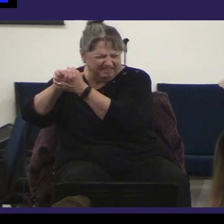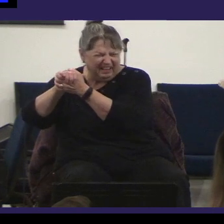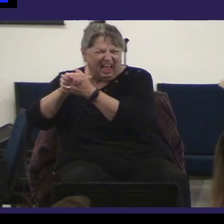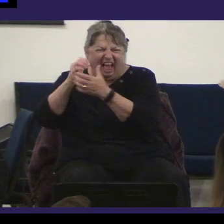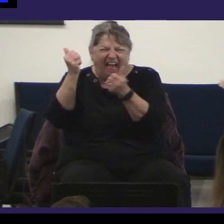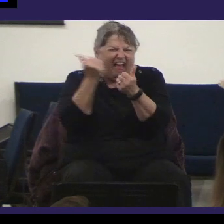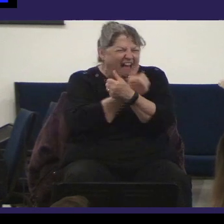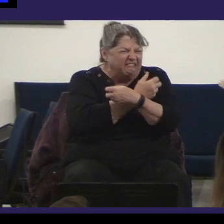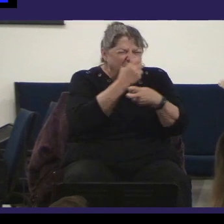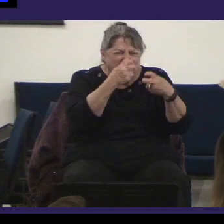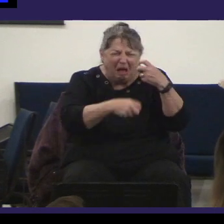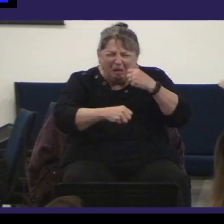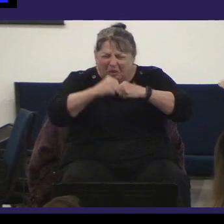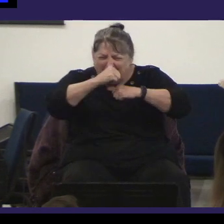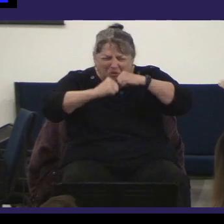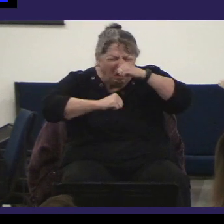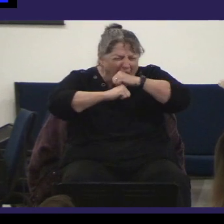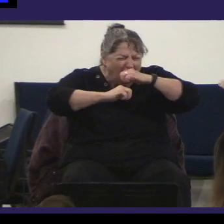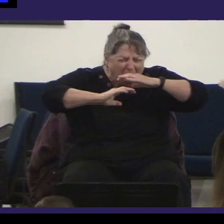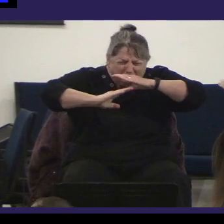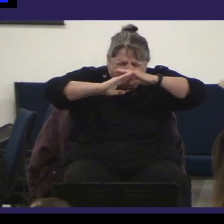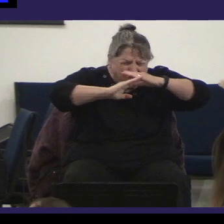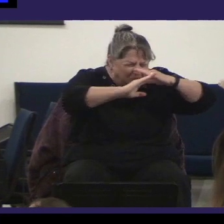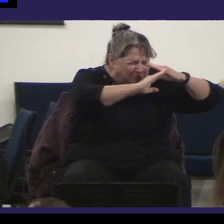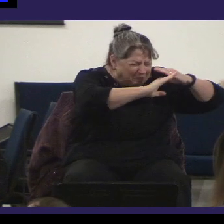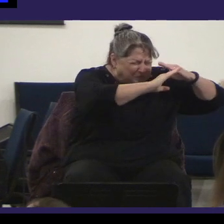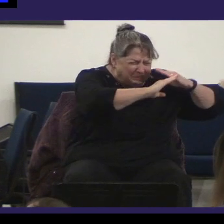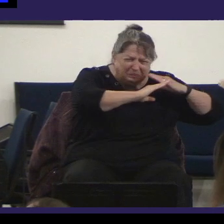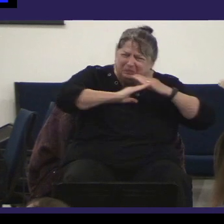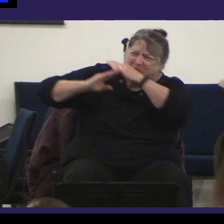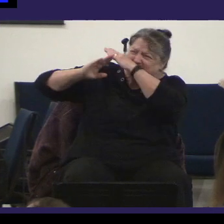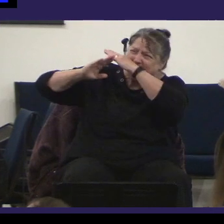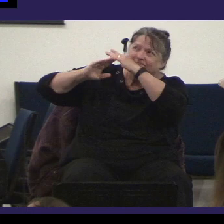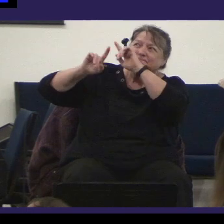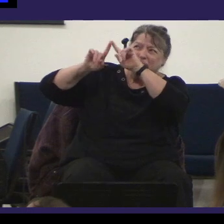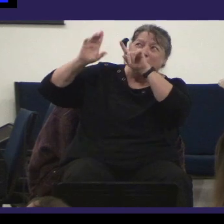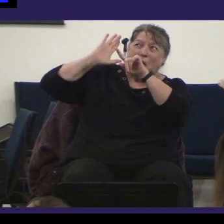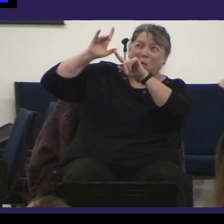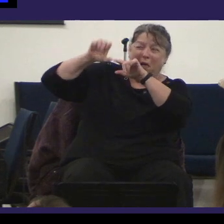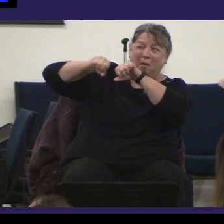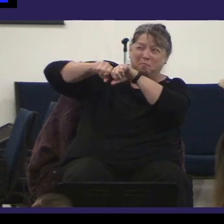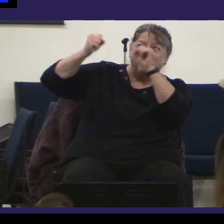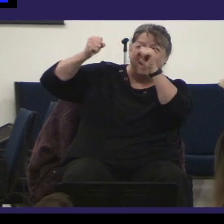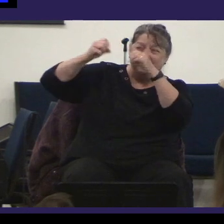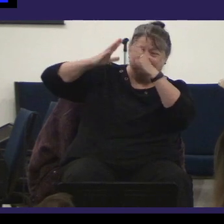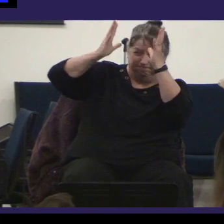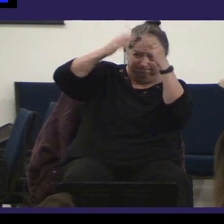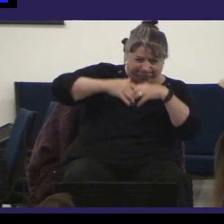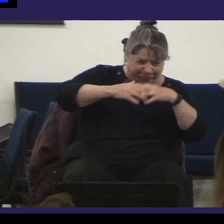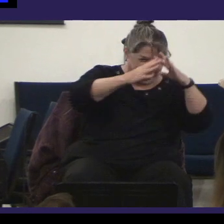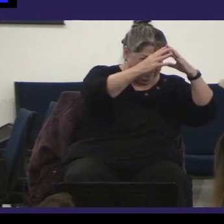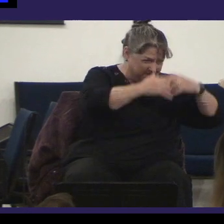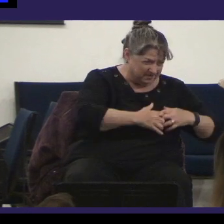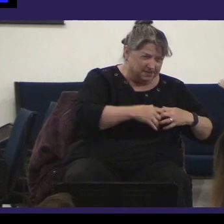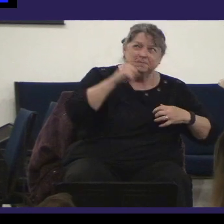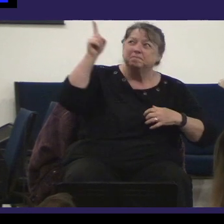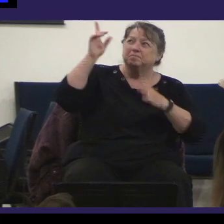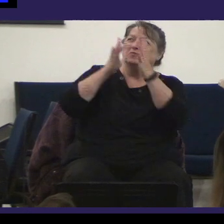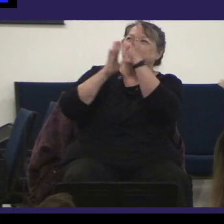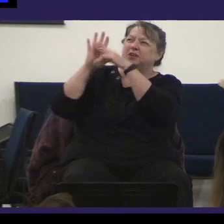break at the name of Jesus. The Spirit of the Lord is, there